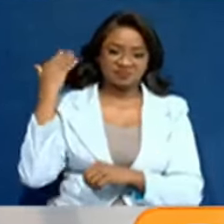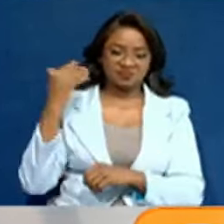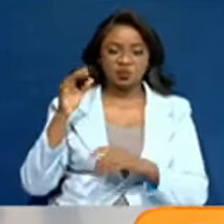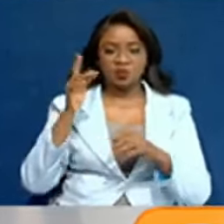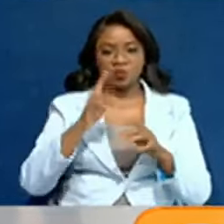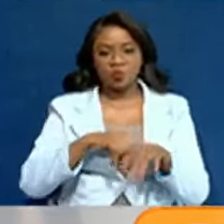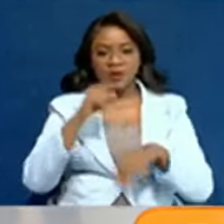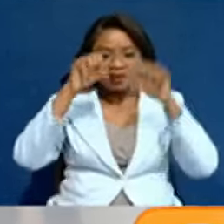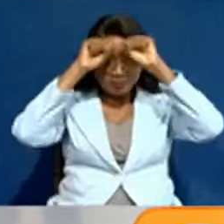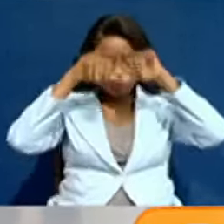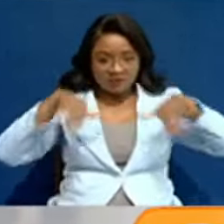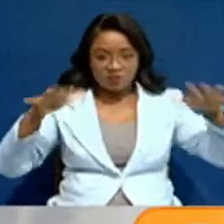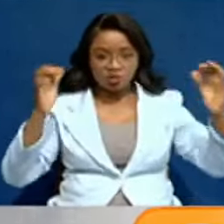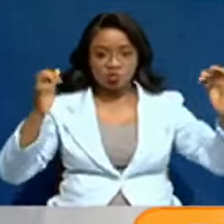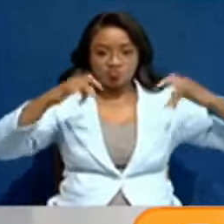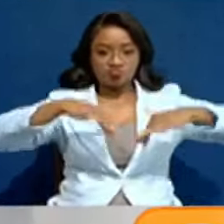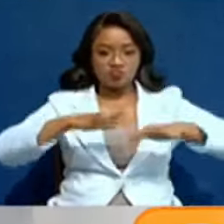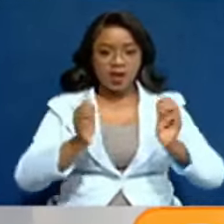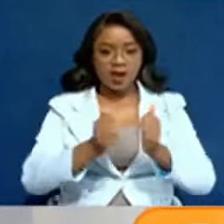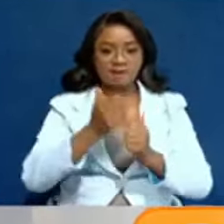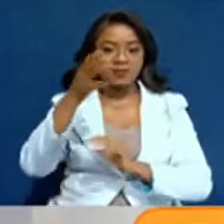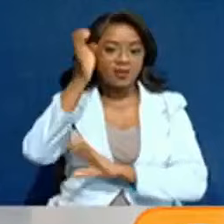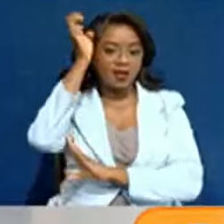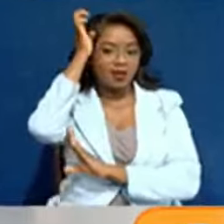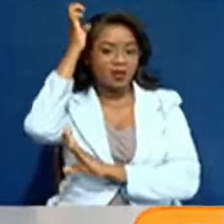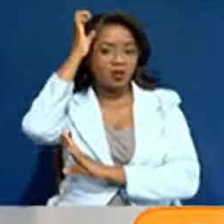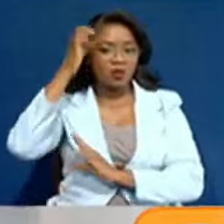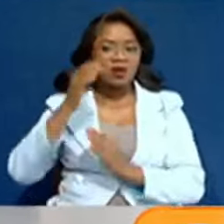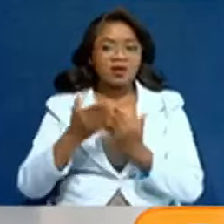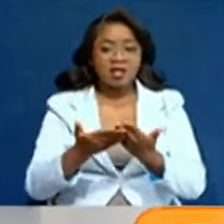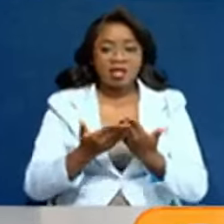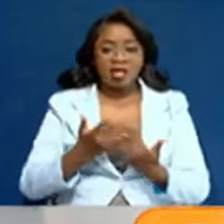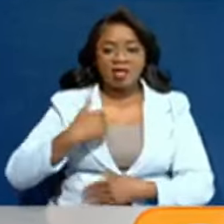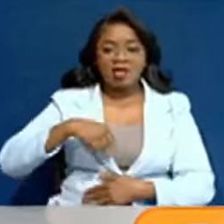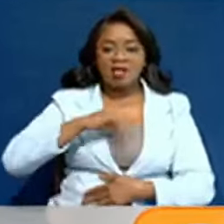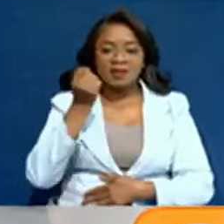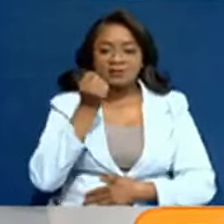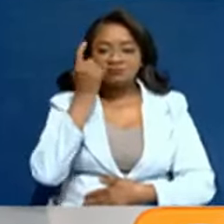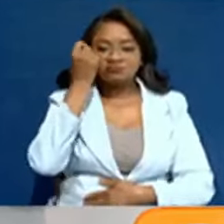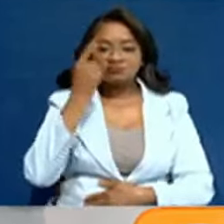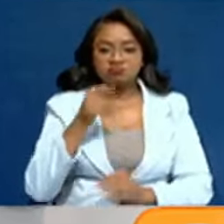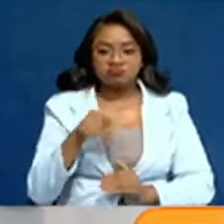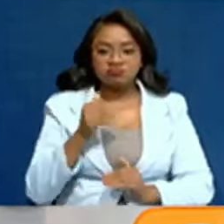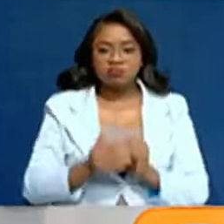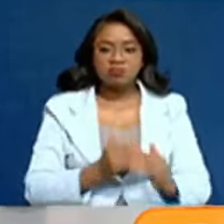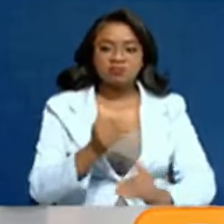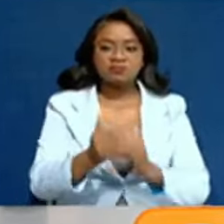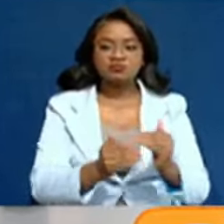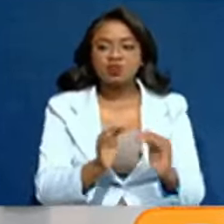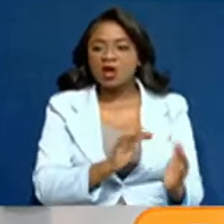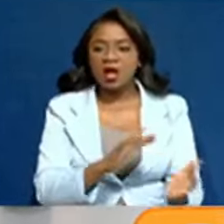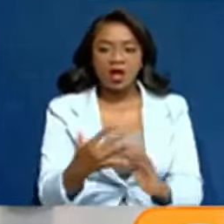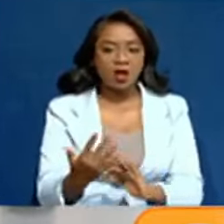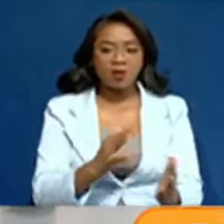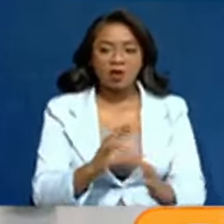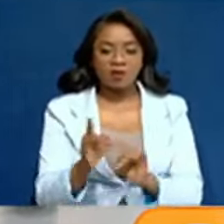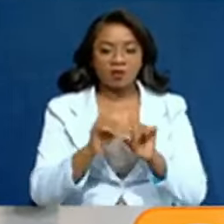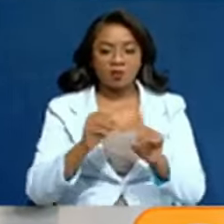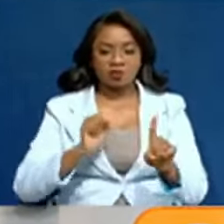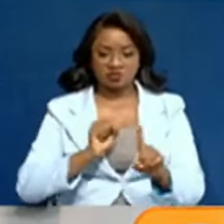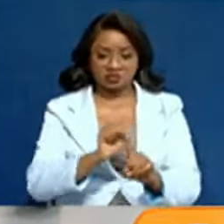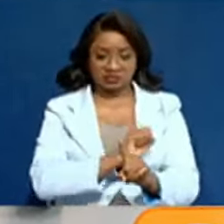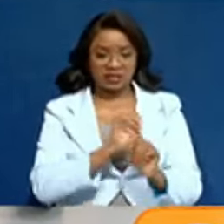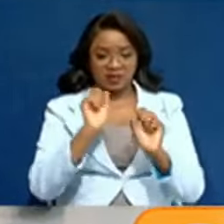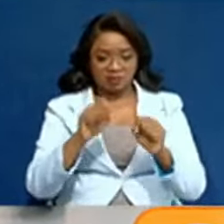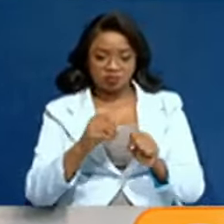to check the status of that. Maybe you can just help us walk through that process quickly and what the Senate considered to say that they are satisfied